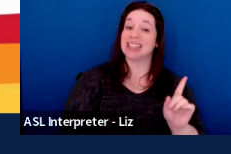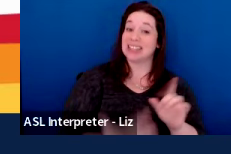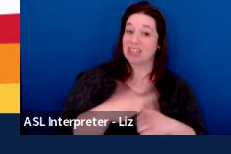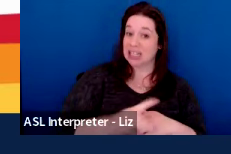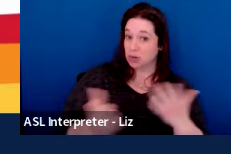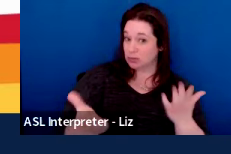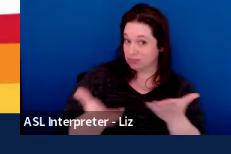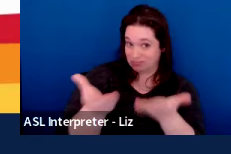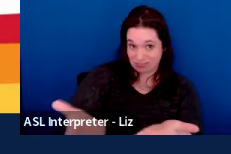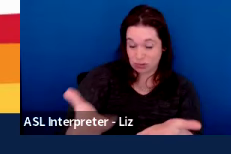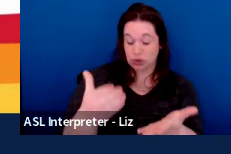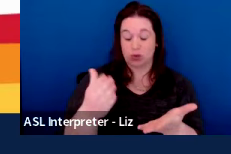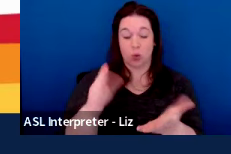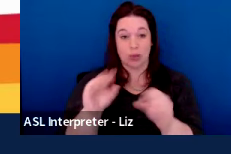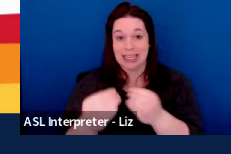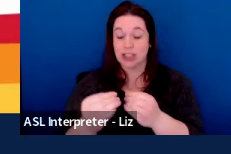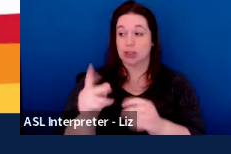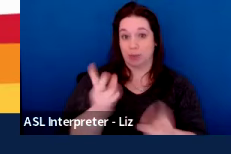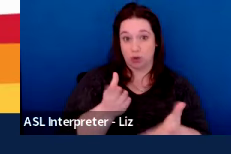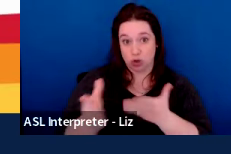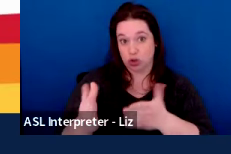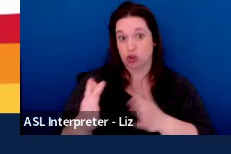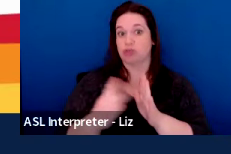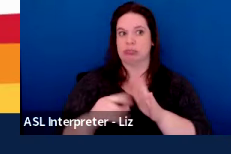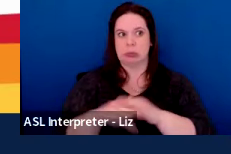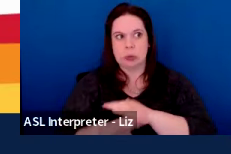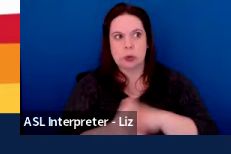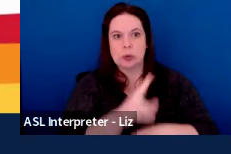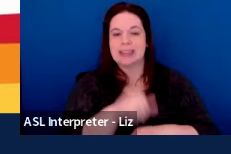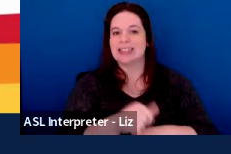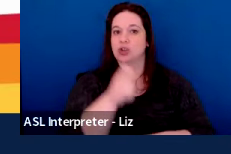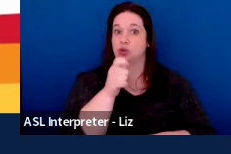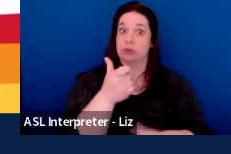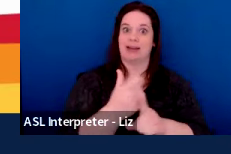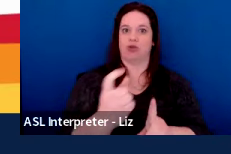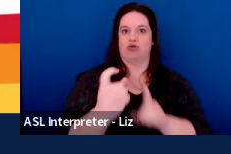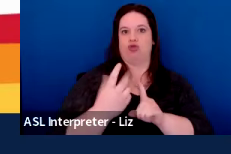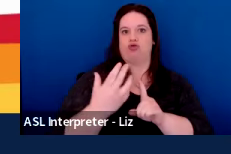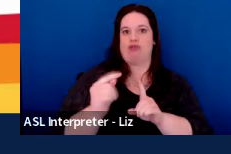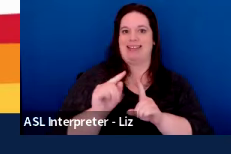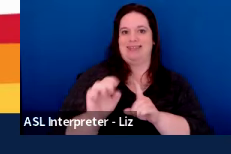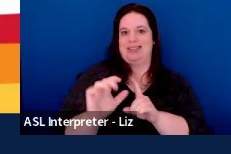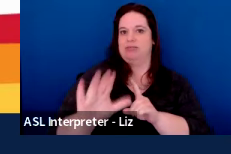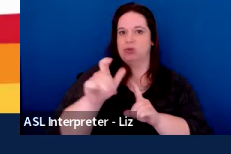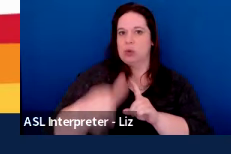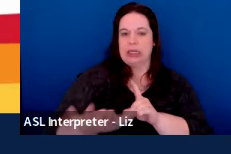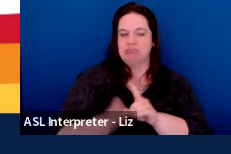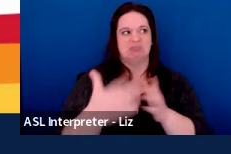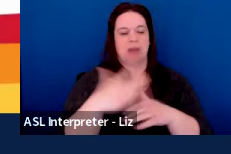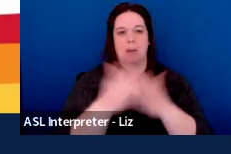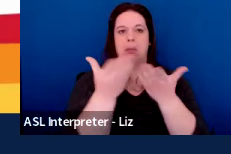and your organization and the people that you serve. You do not have to be a grantee, or it's available to